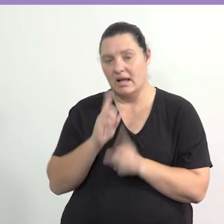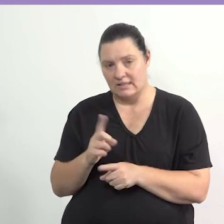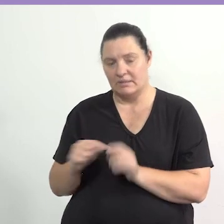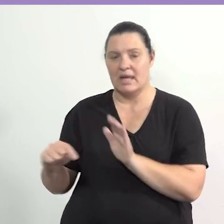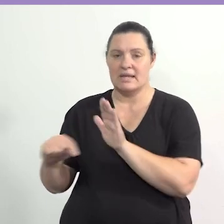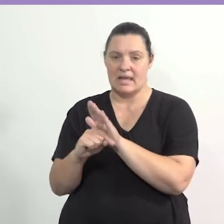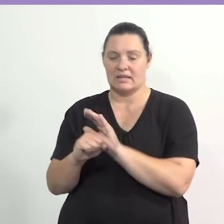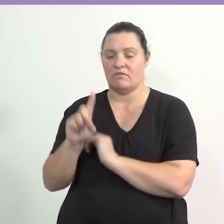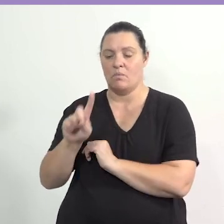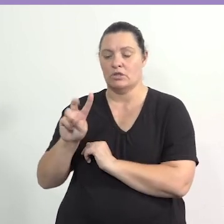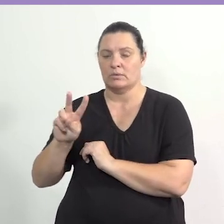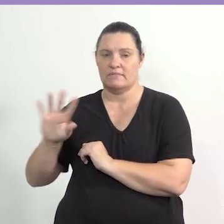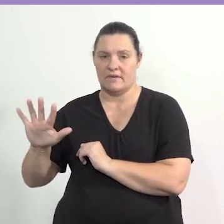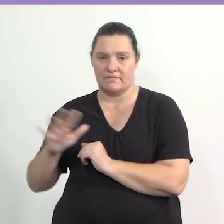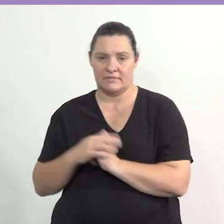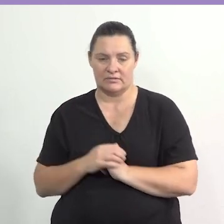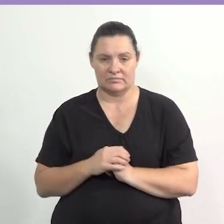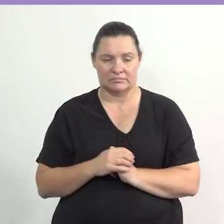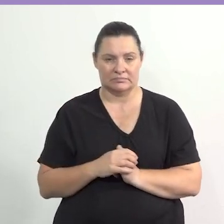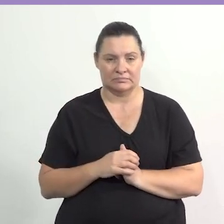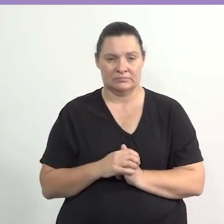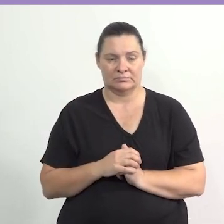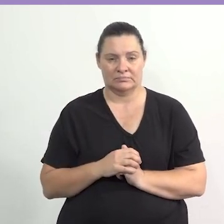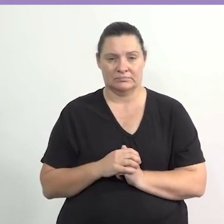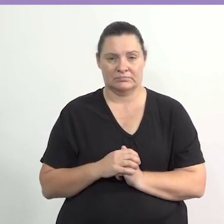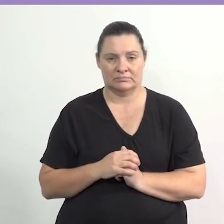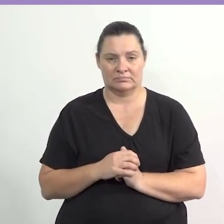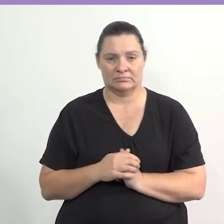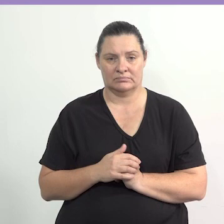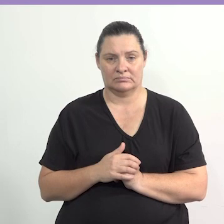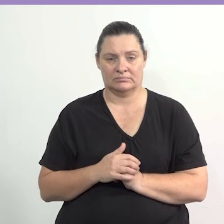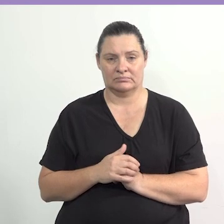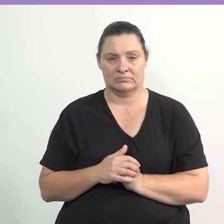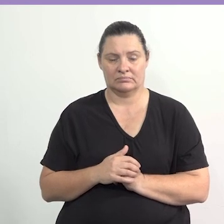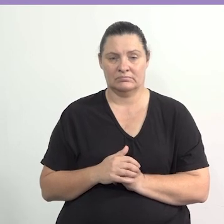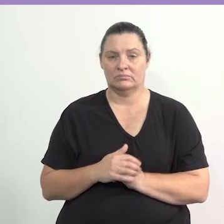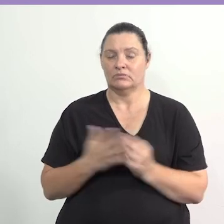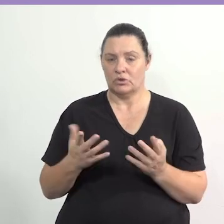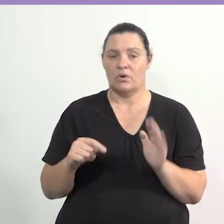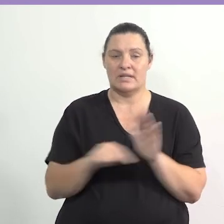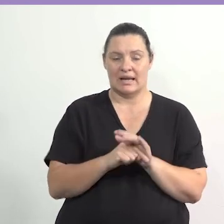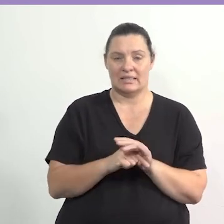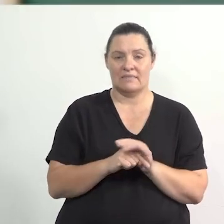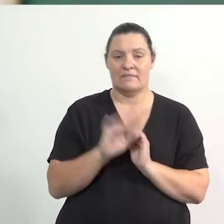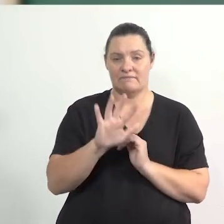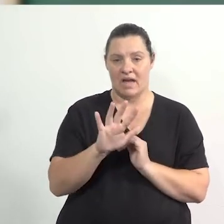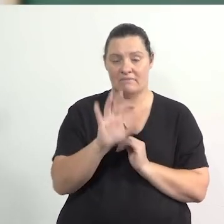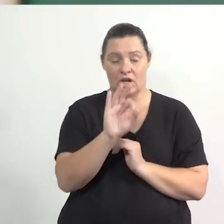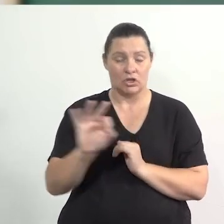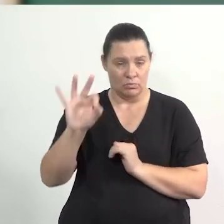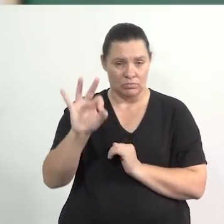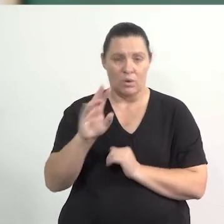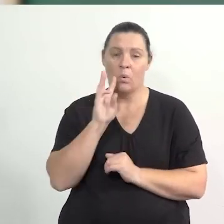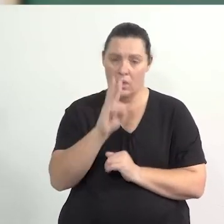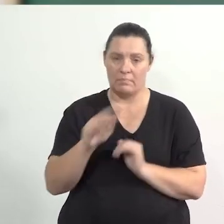5. And our answer there is going to be a negative 125. So negative 5 cubed is